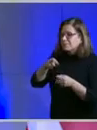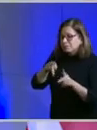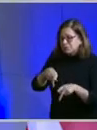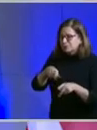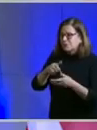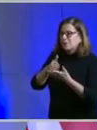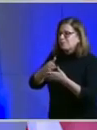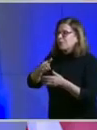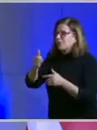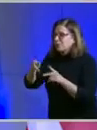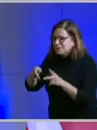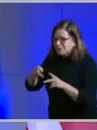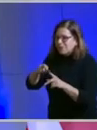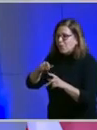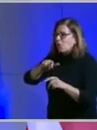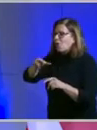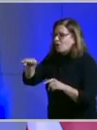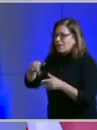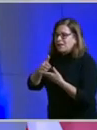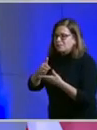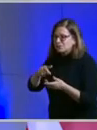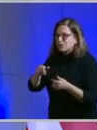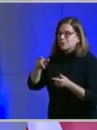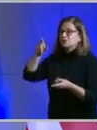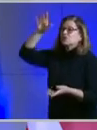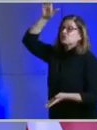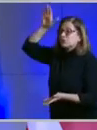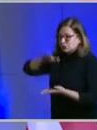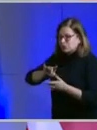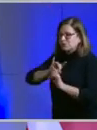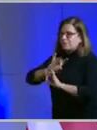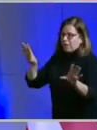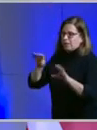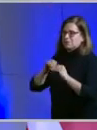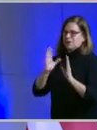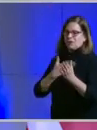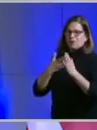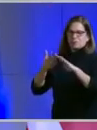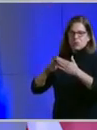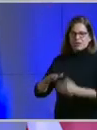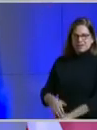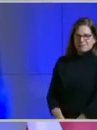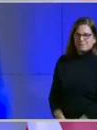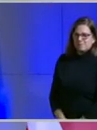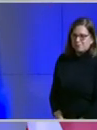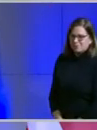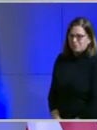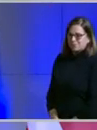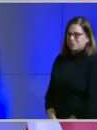future violence and future harms in all of our communities. Thank you.